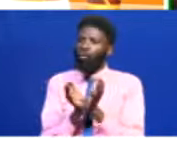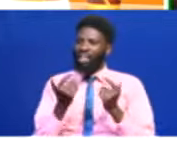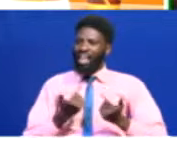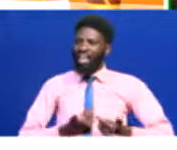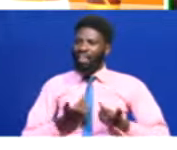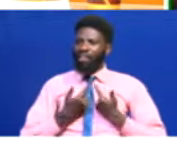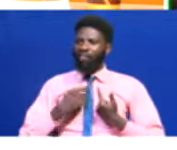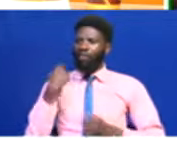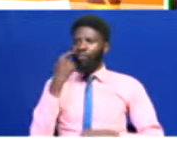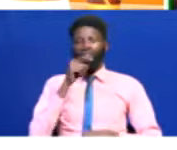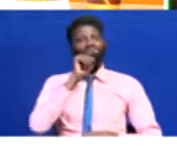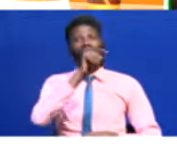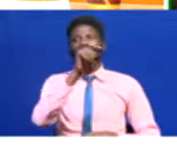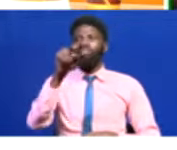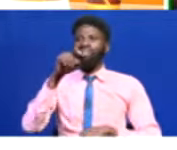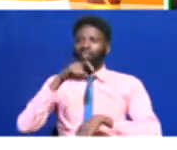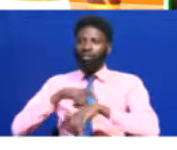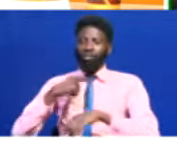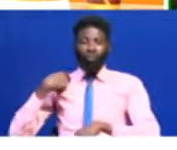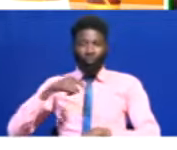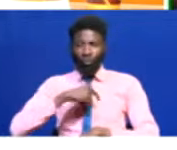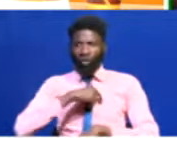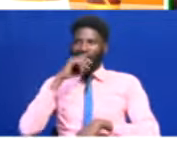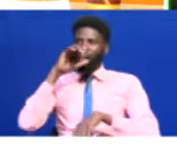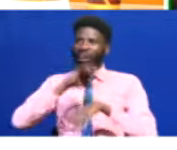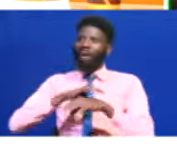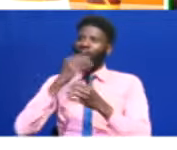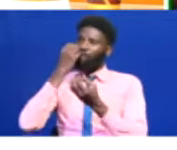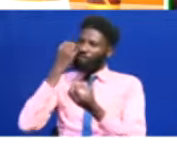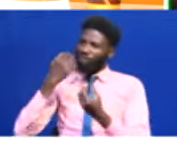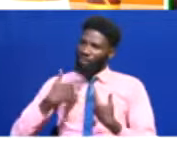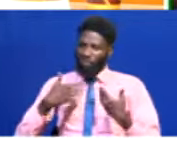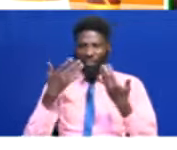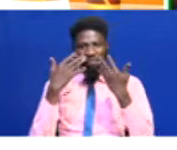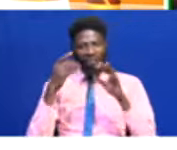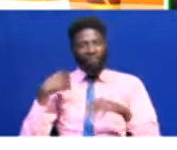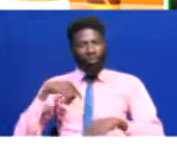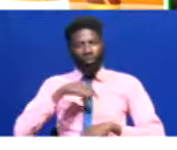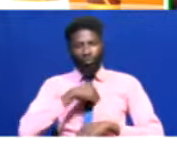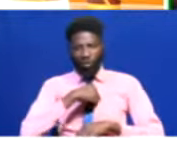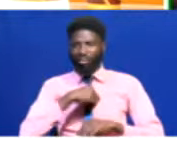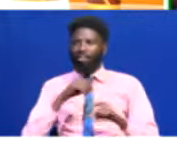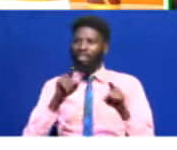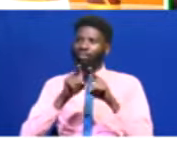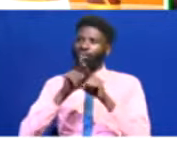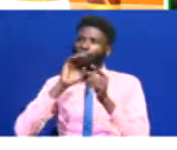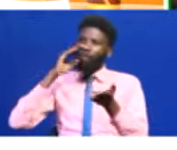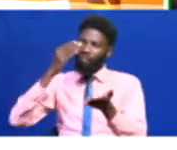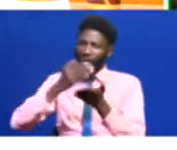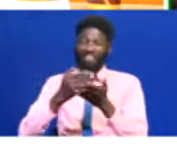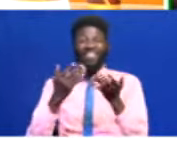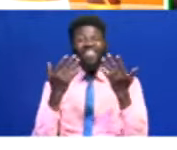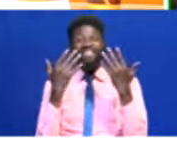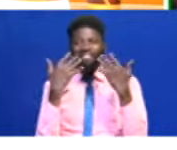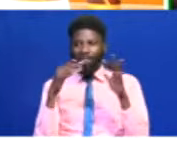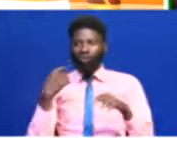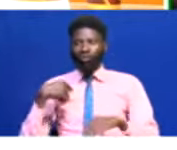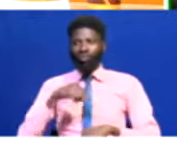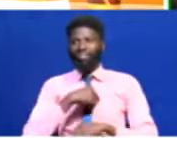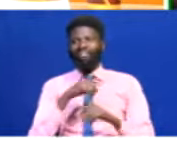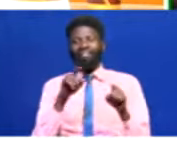And once we get those inventory, we verify, and after that we gazette.